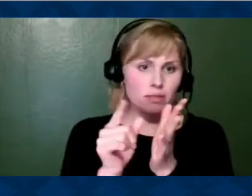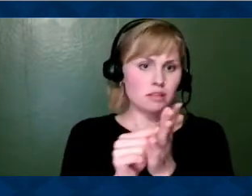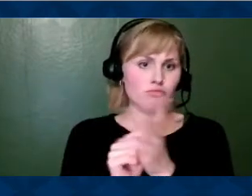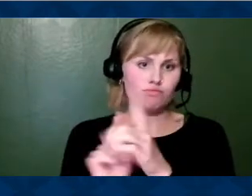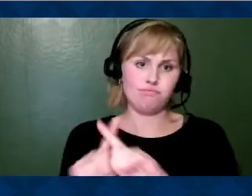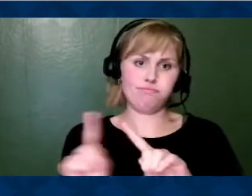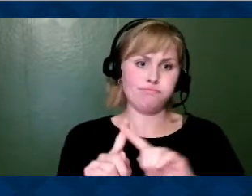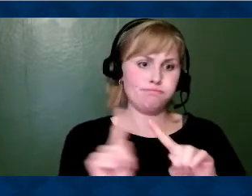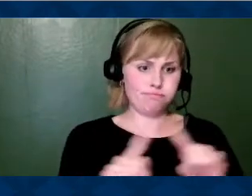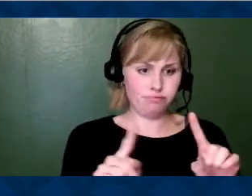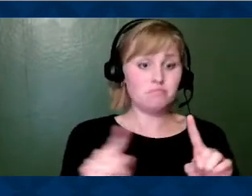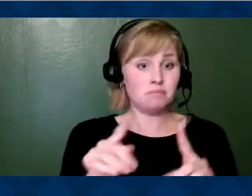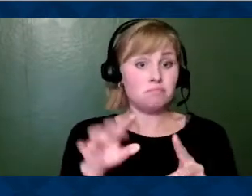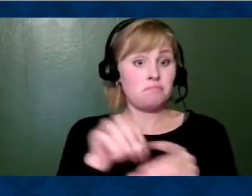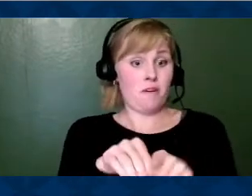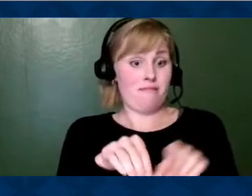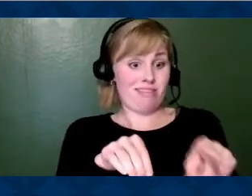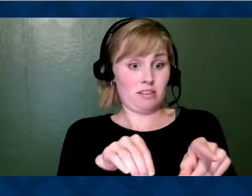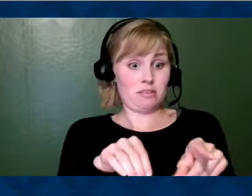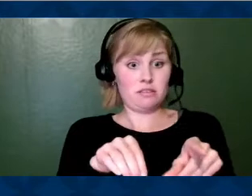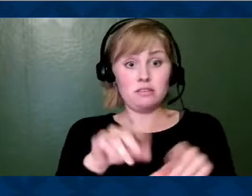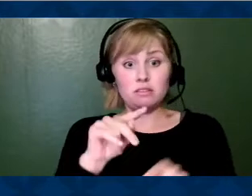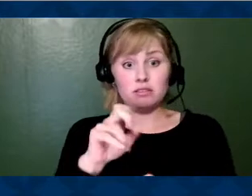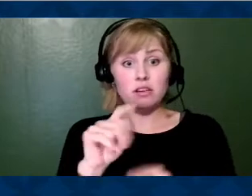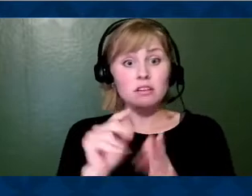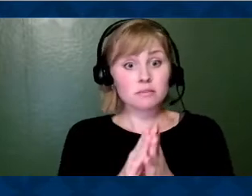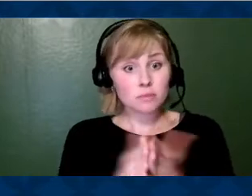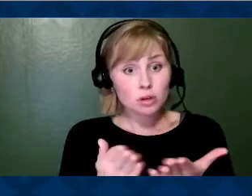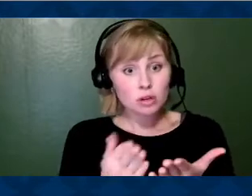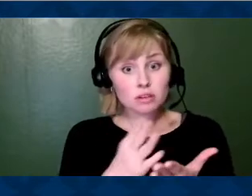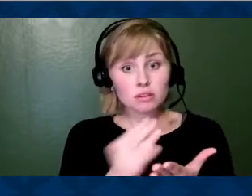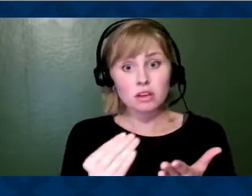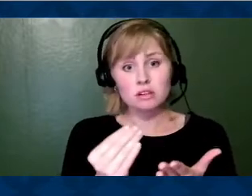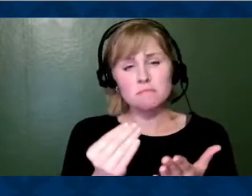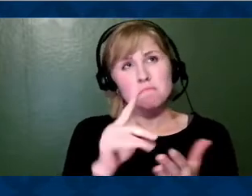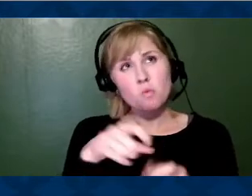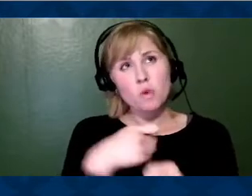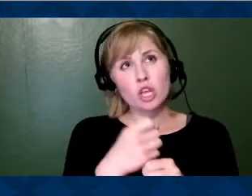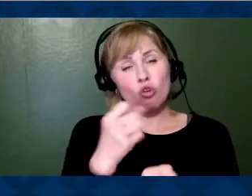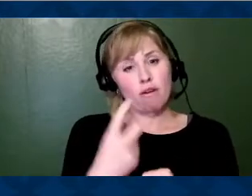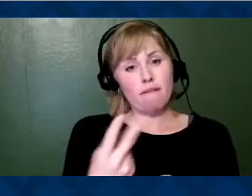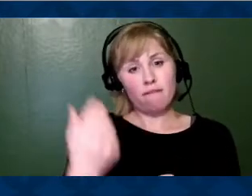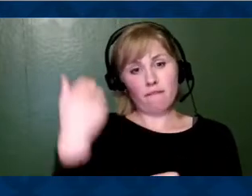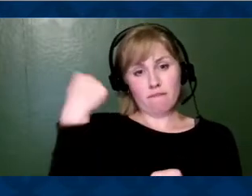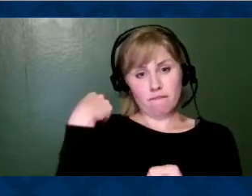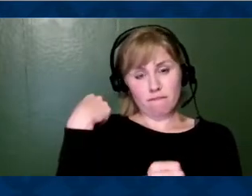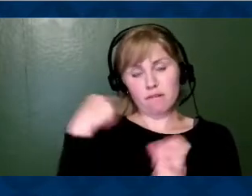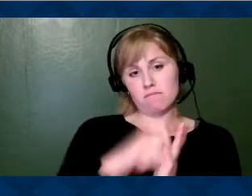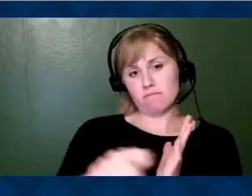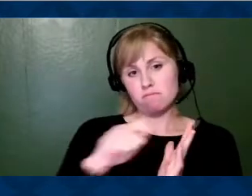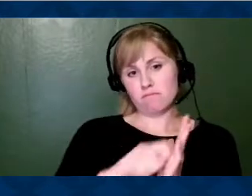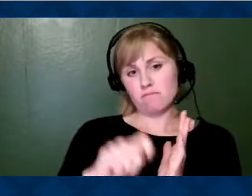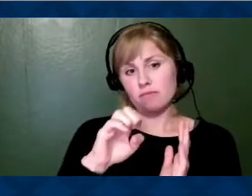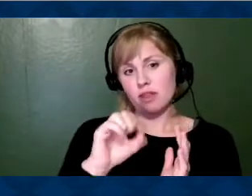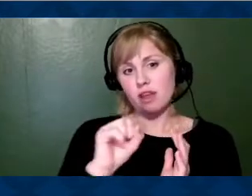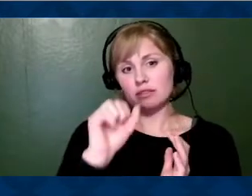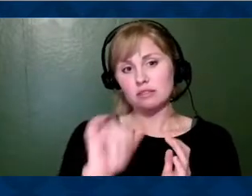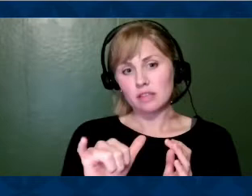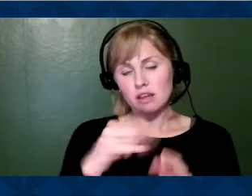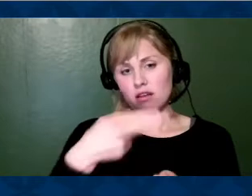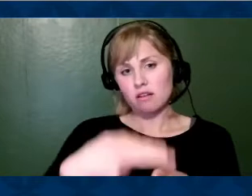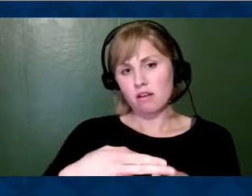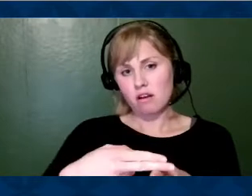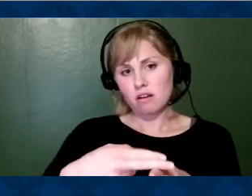textbook. And he also did an essay this past maybe year and a half ago called Socializing Punishment, about how to think